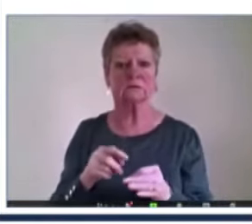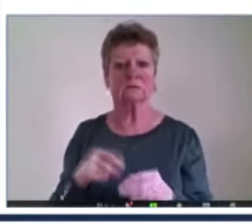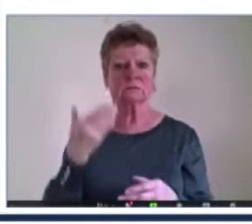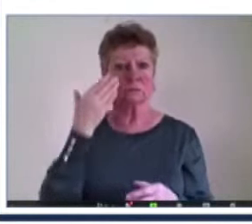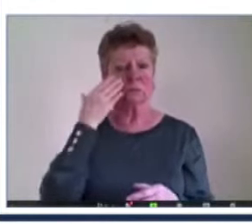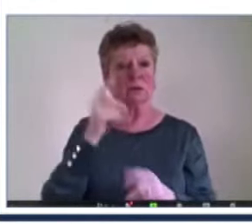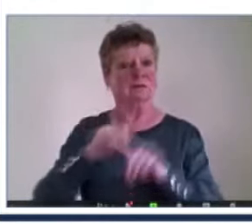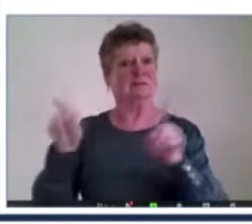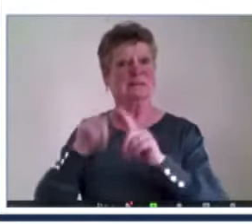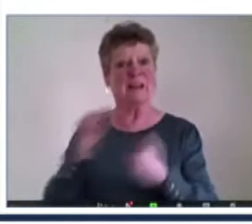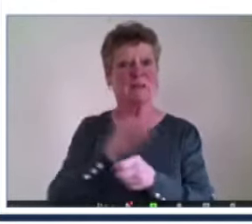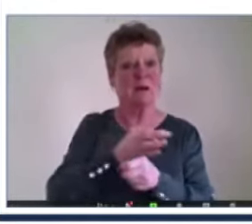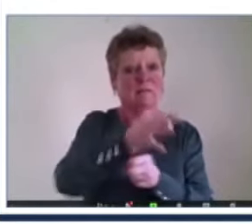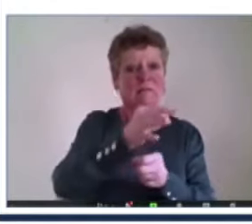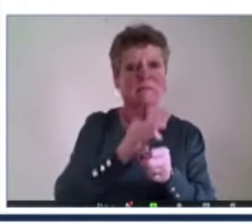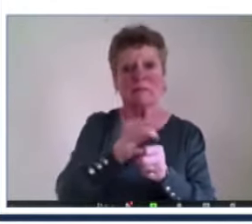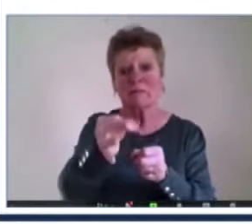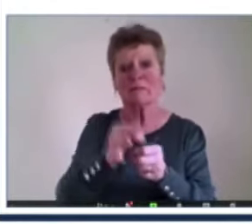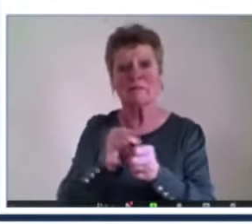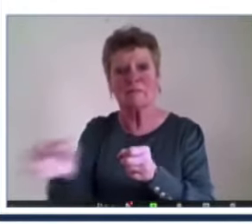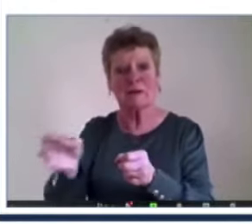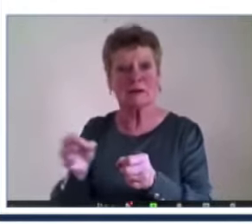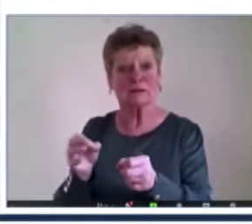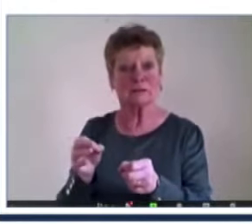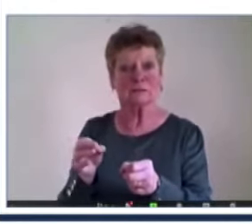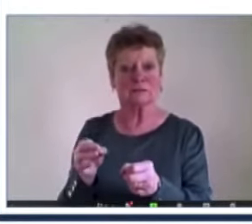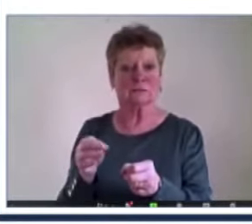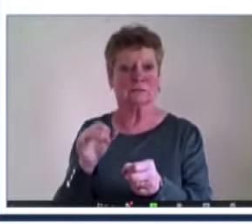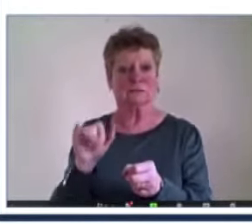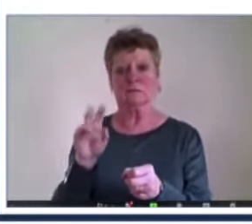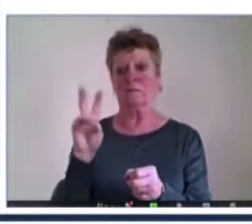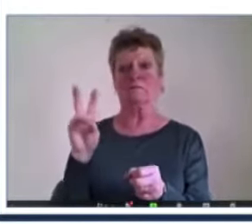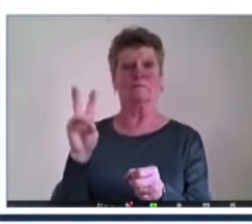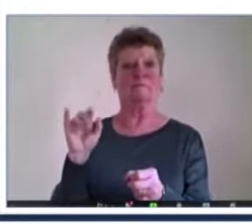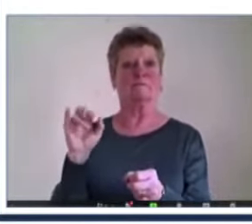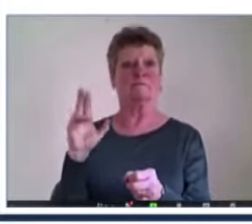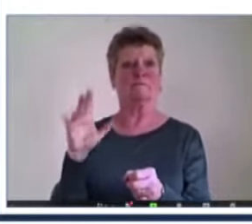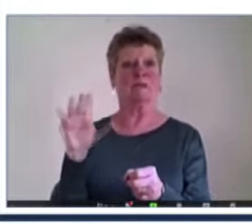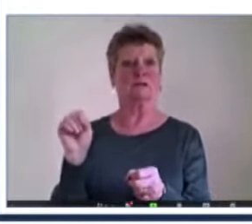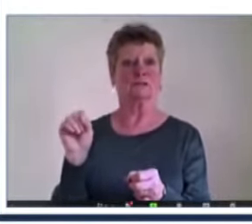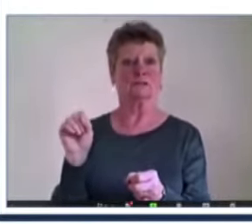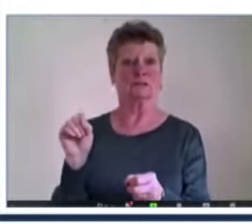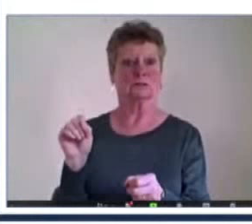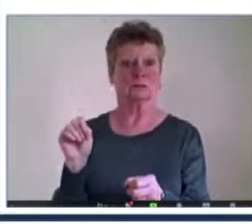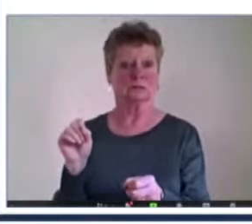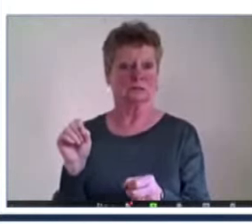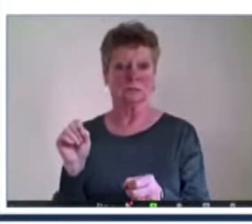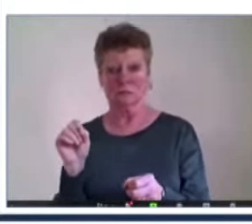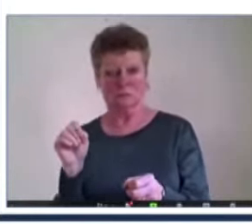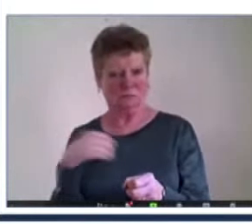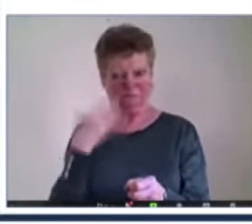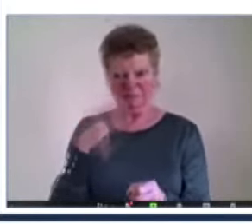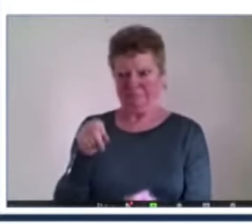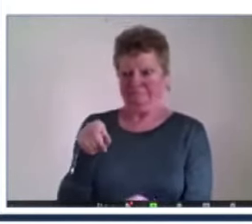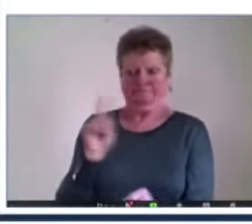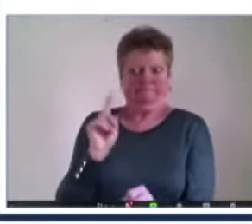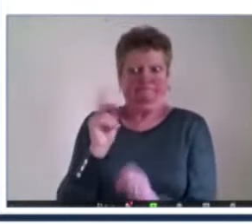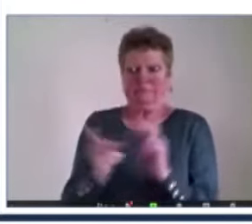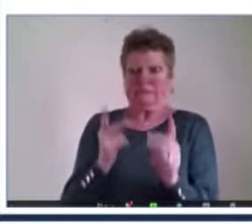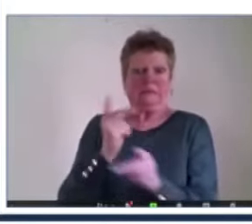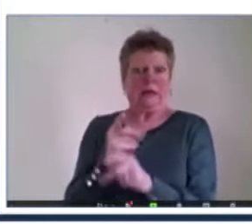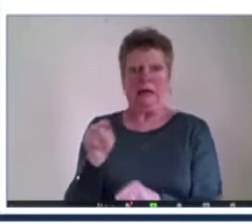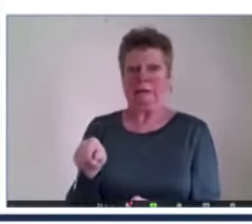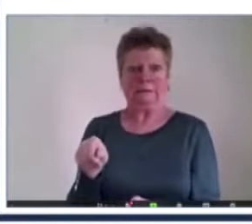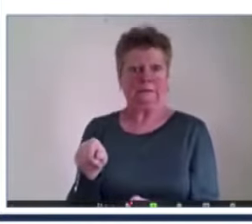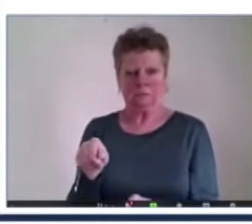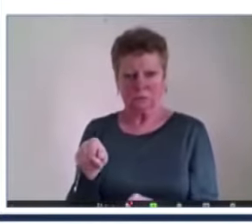that are strains, that virus that it isn't readily identified as a known